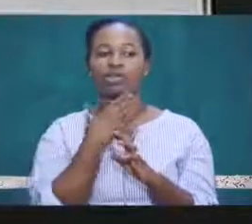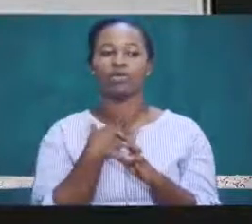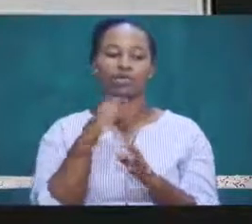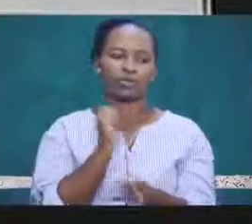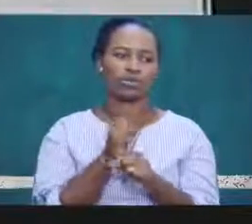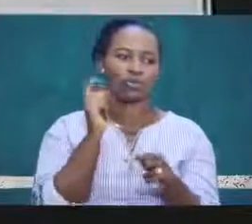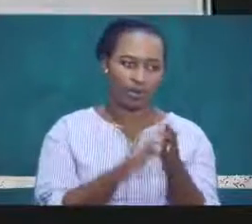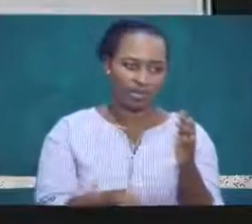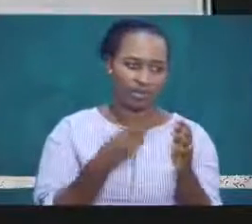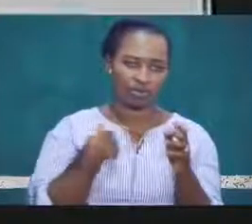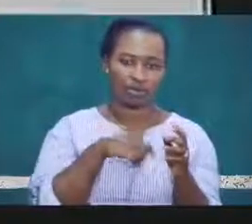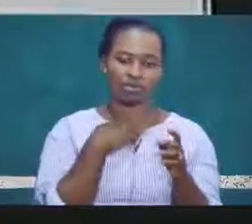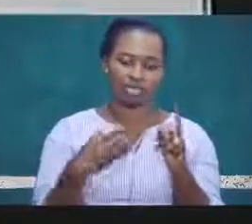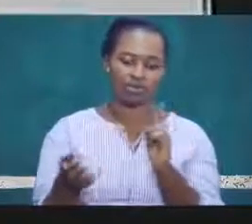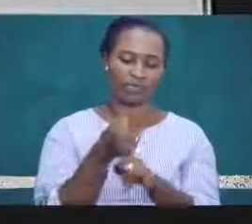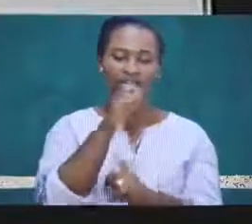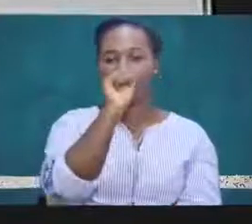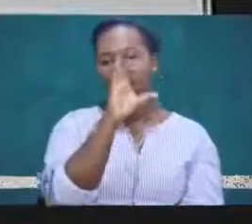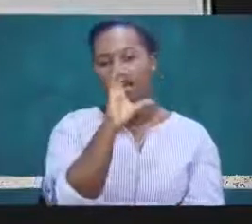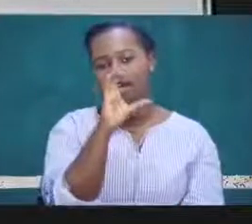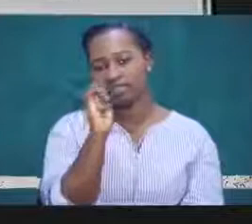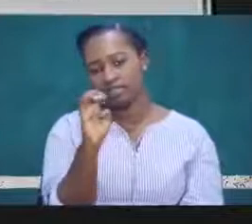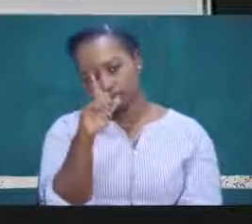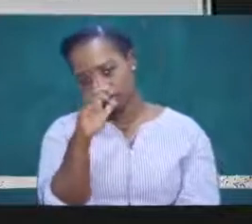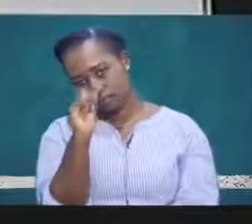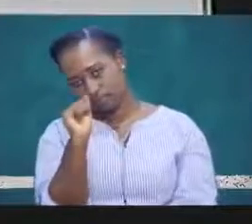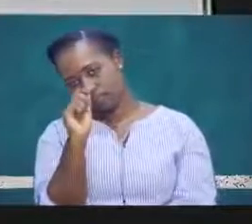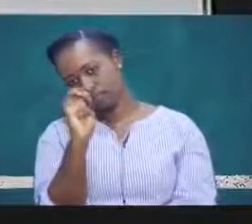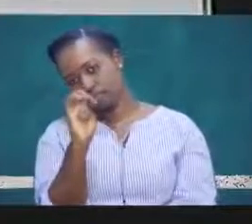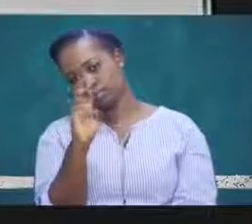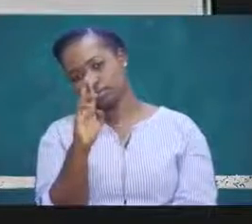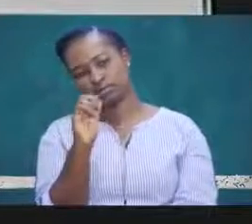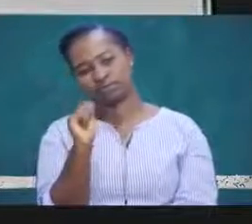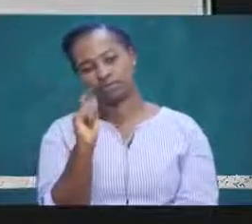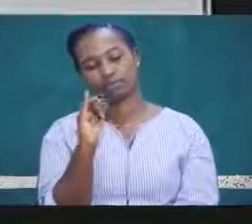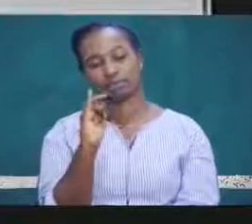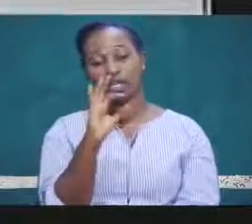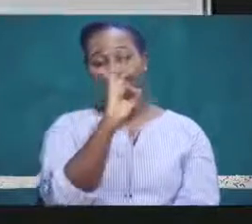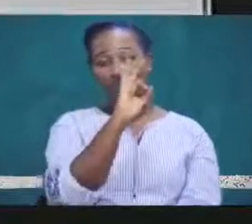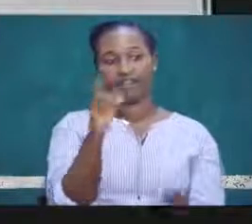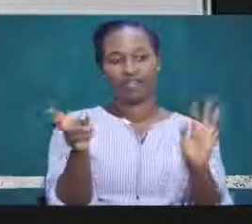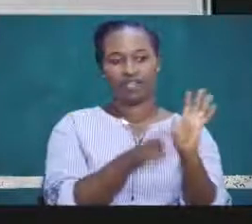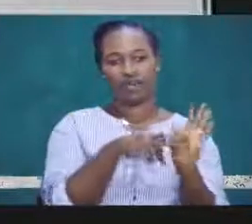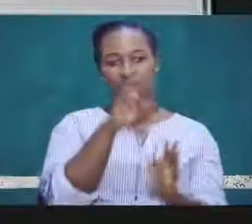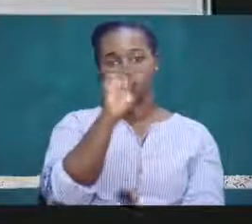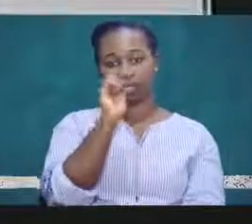want to get acceleration. So using F is equal to ma.